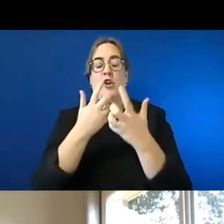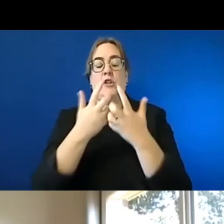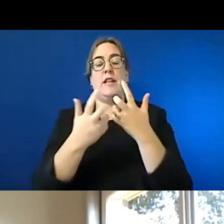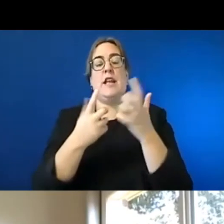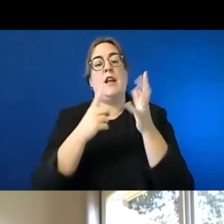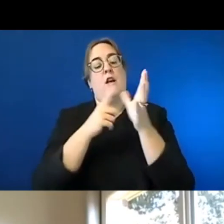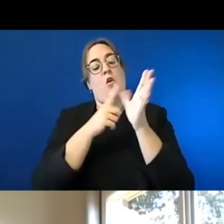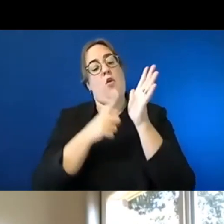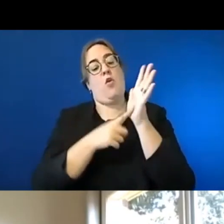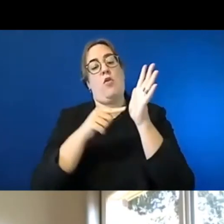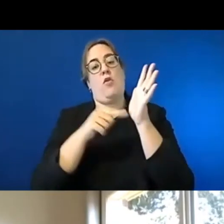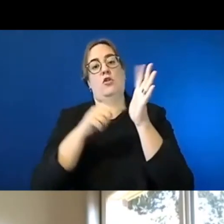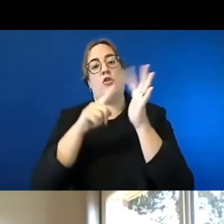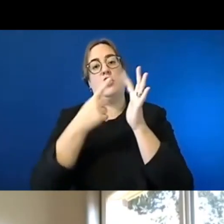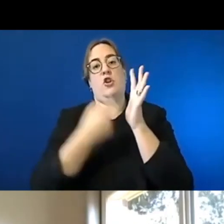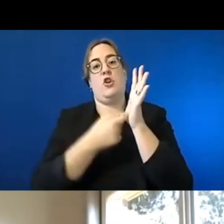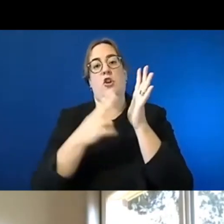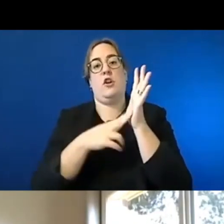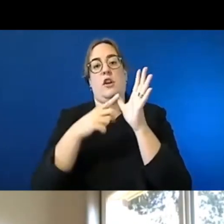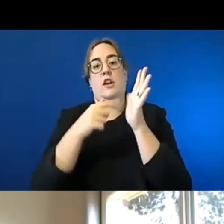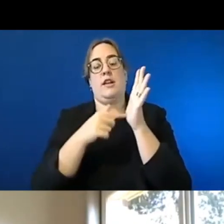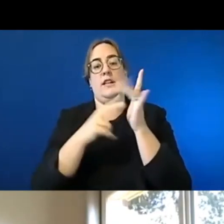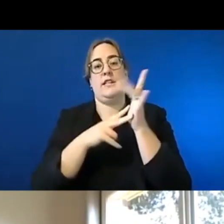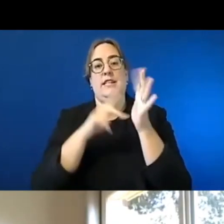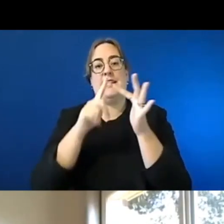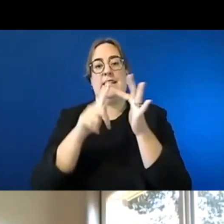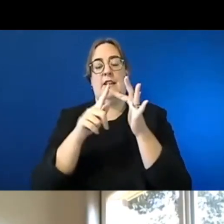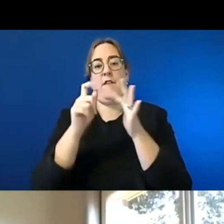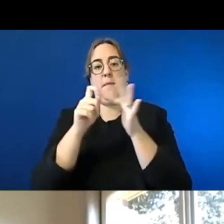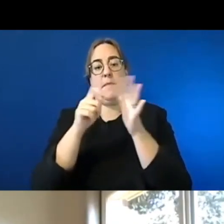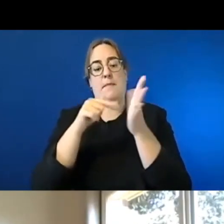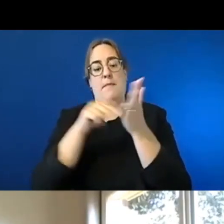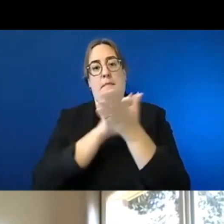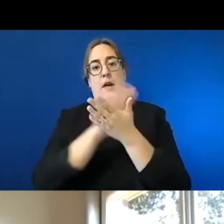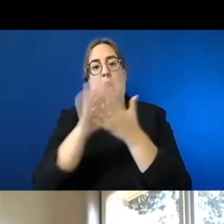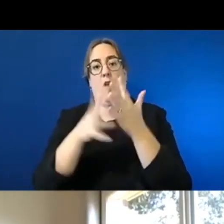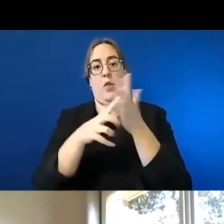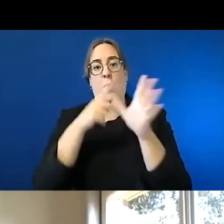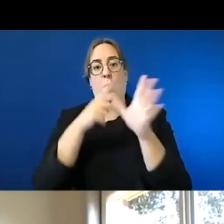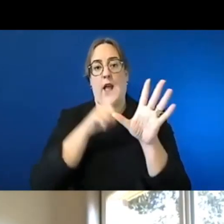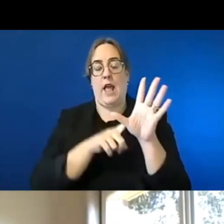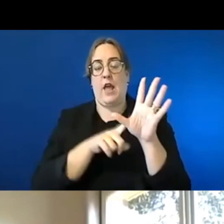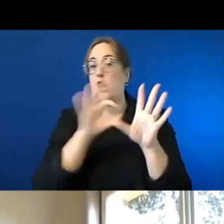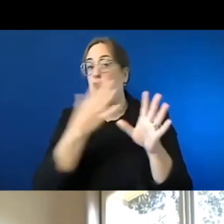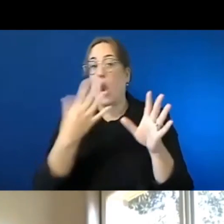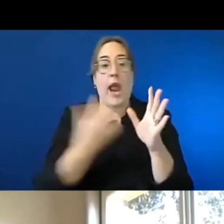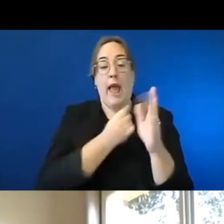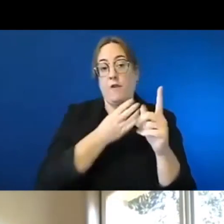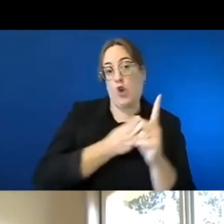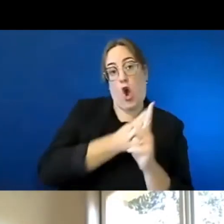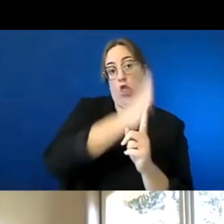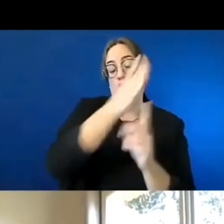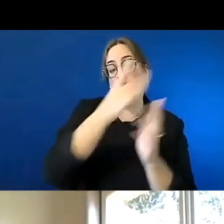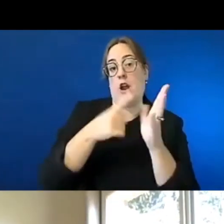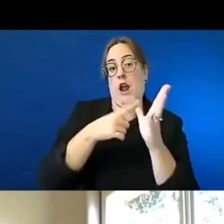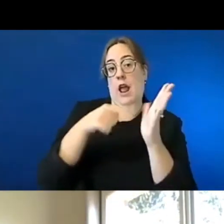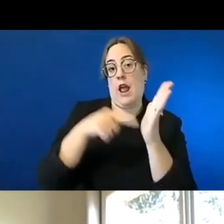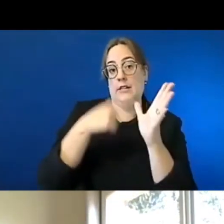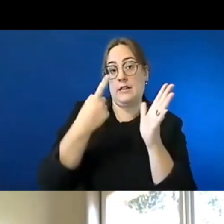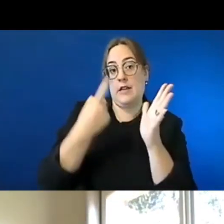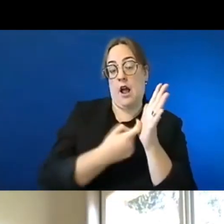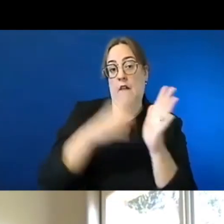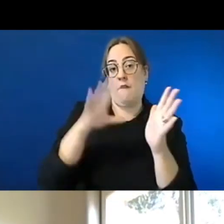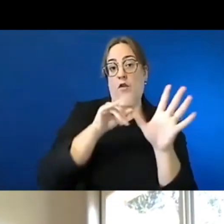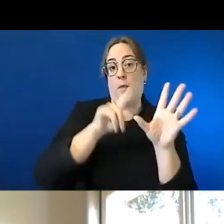often the keywords for different ways of coming into university other than that normal one that you think of in regards to year 11